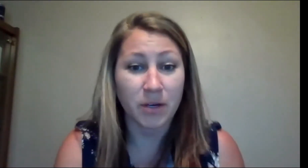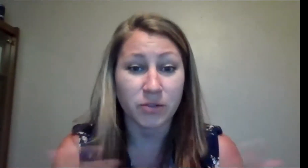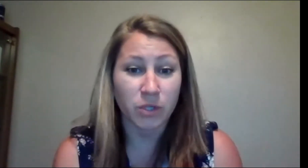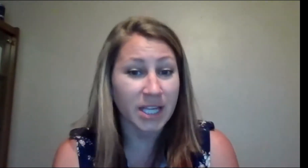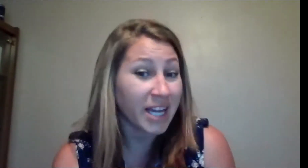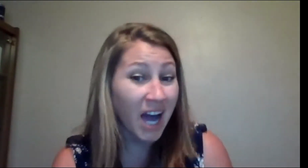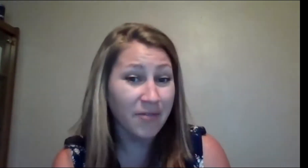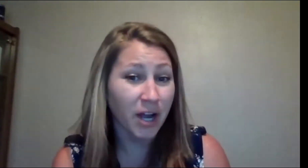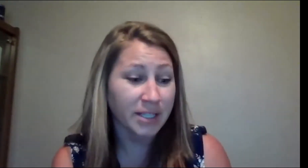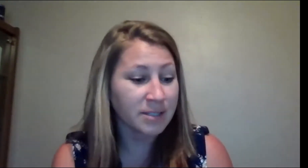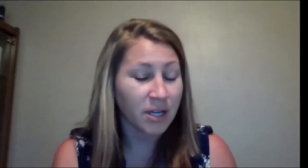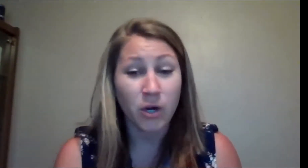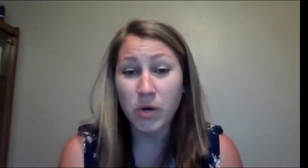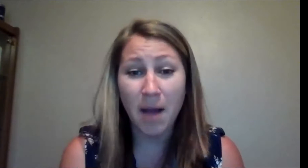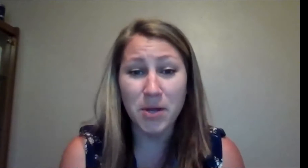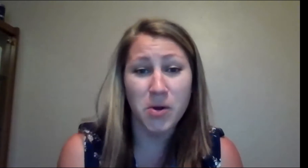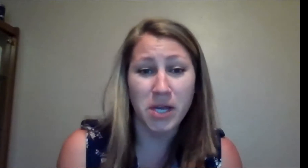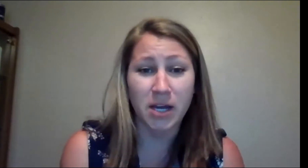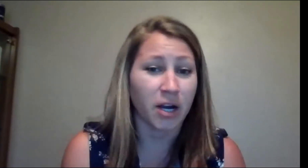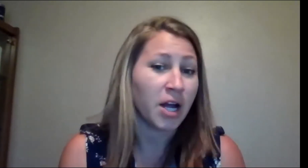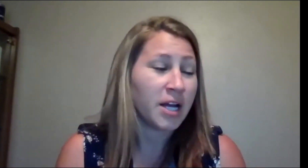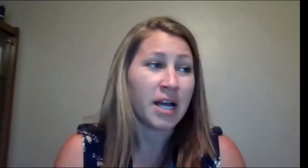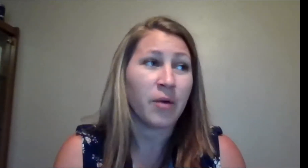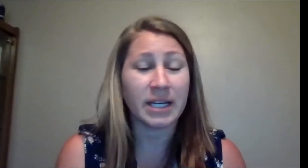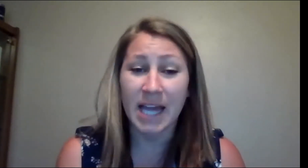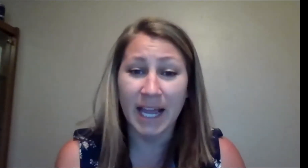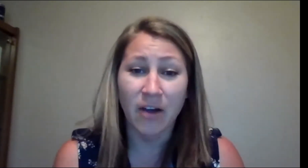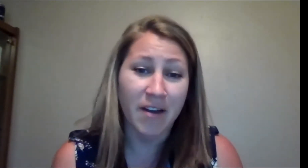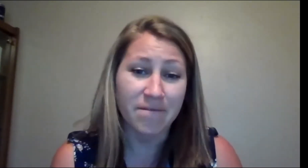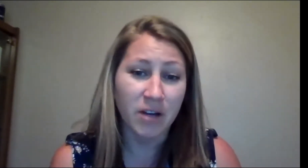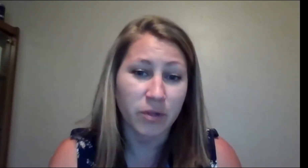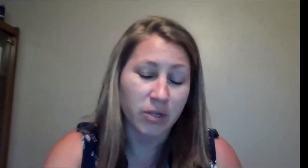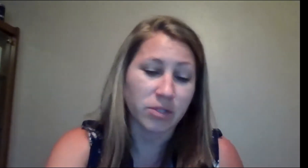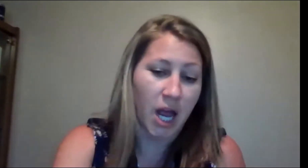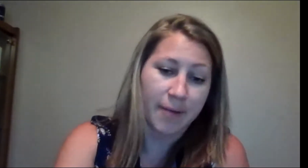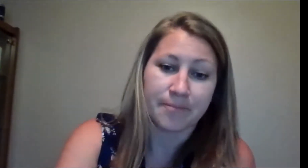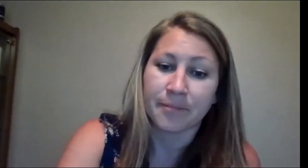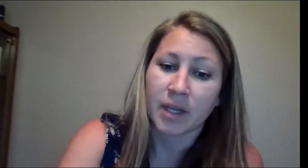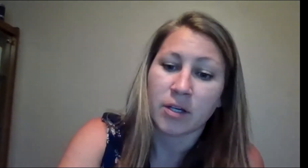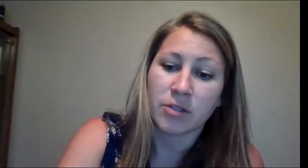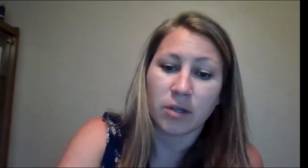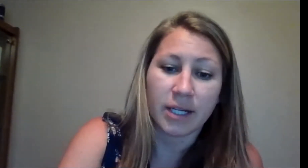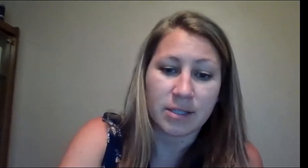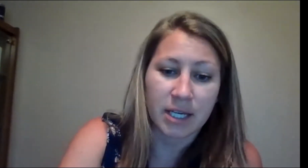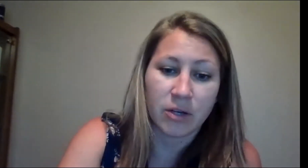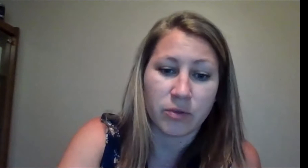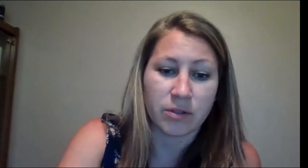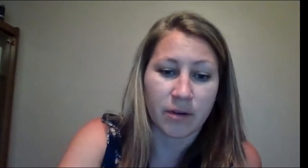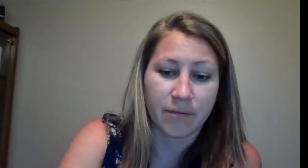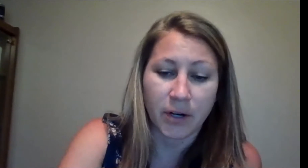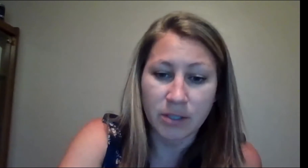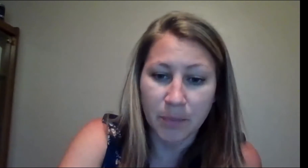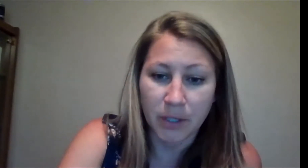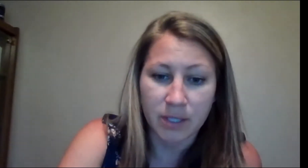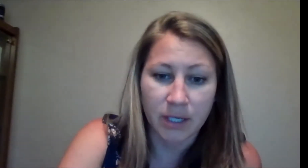happy because we're saying, hi friends, we're happy you're here. We get to hang out and have fun with you today. So let's see who's